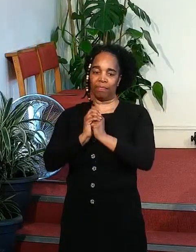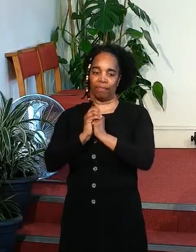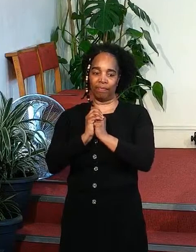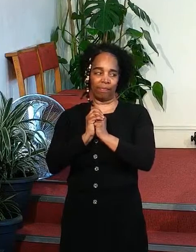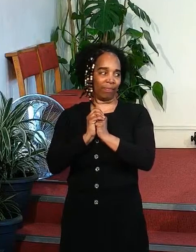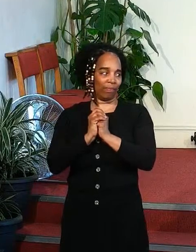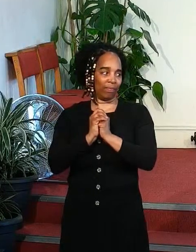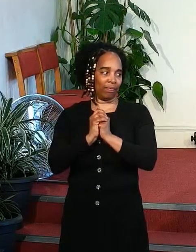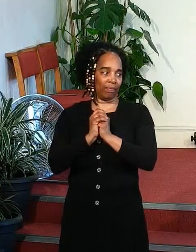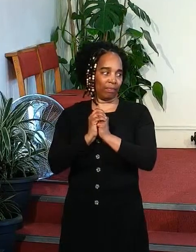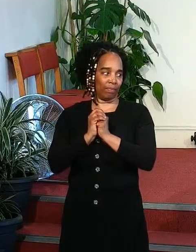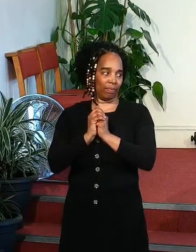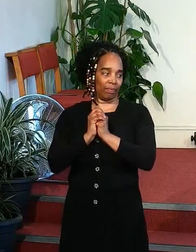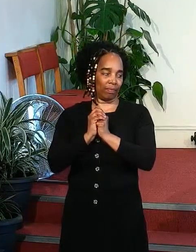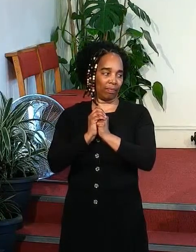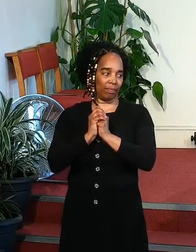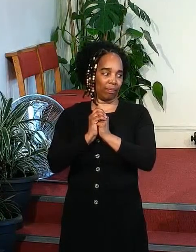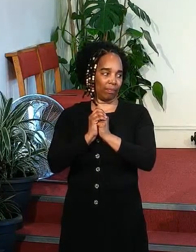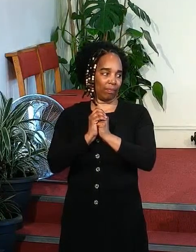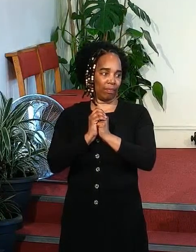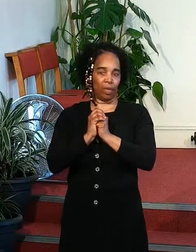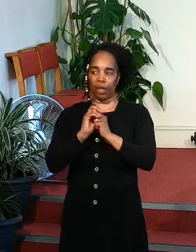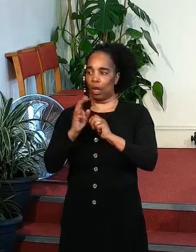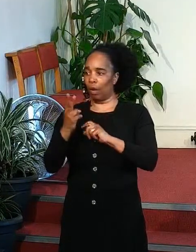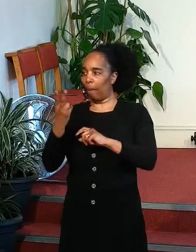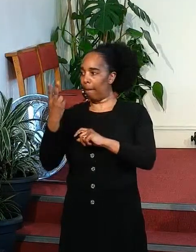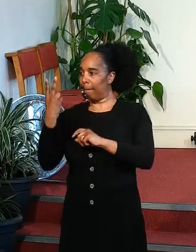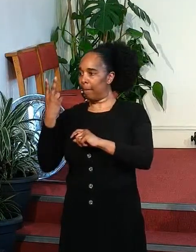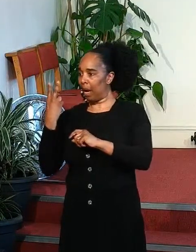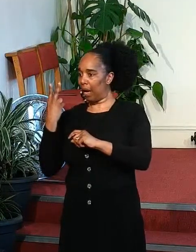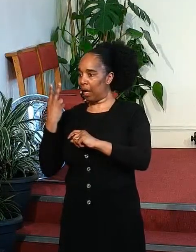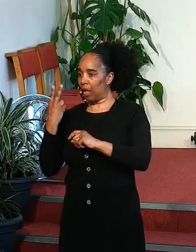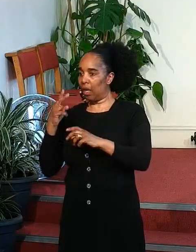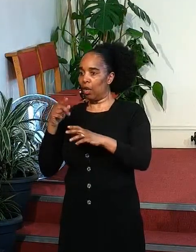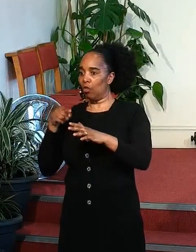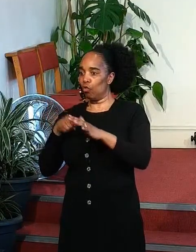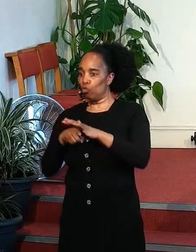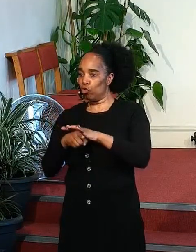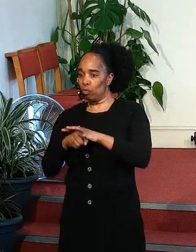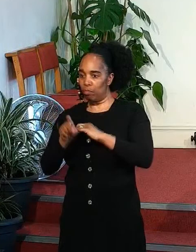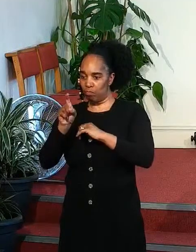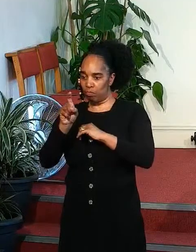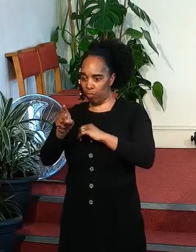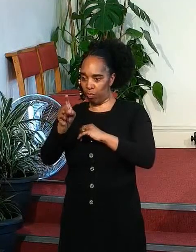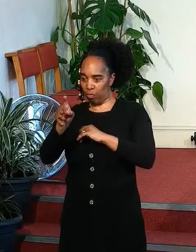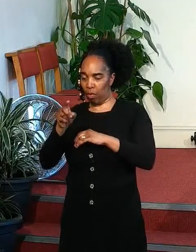bother. They can go back in time and they can click on again and